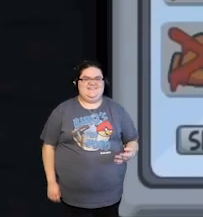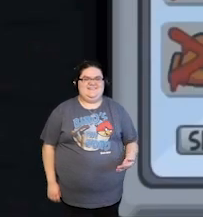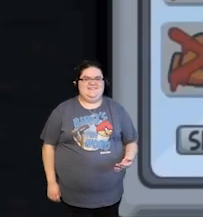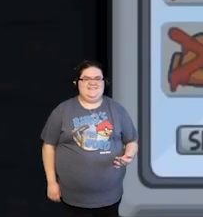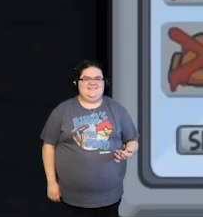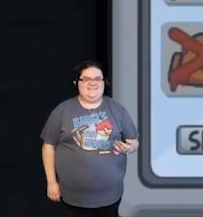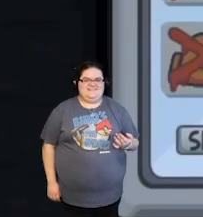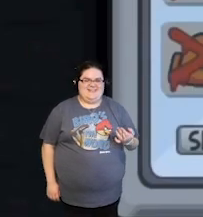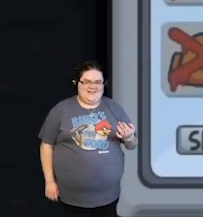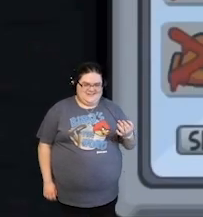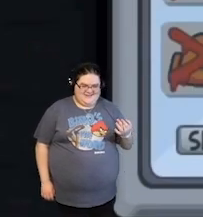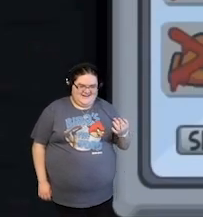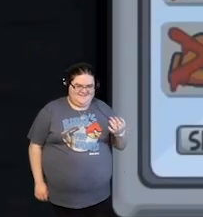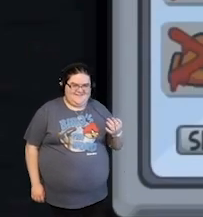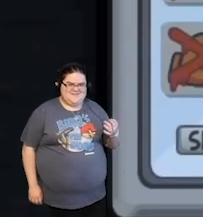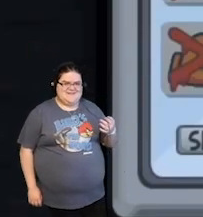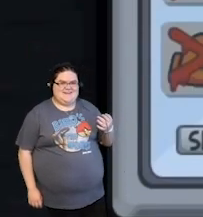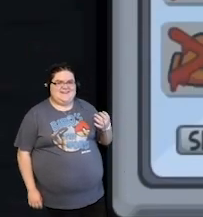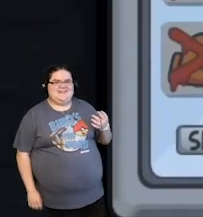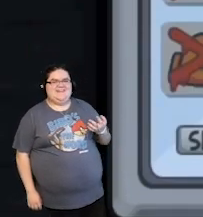first.